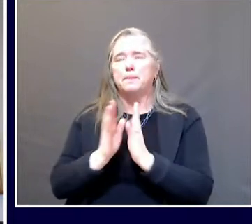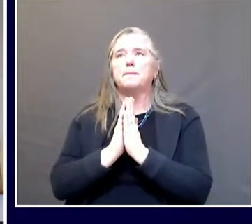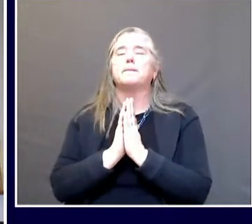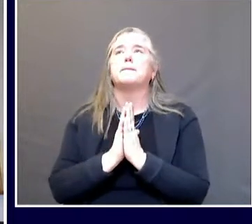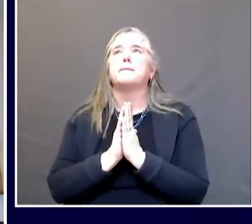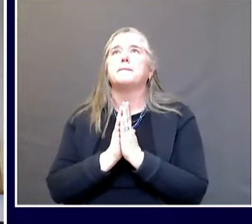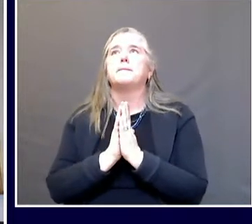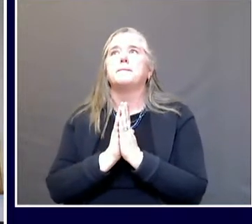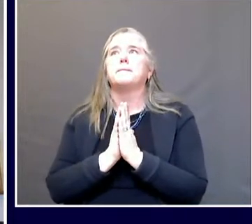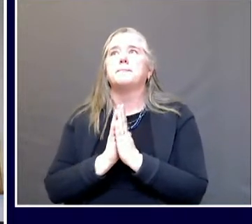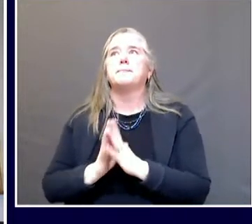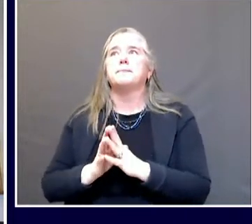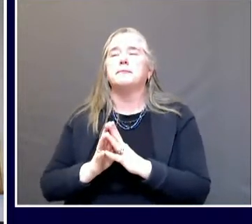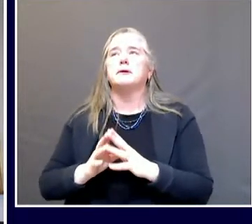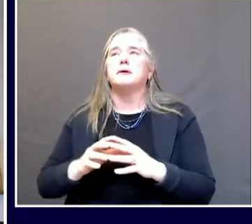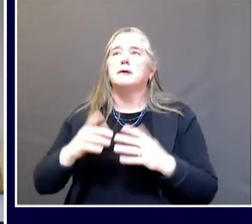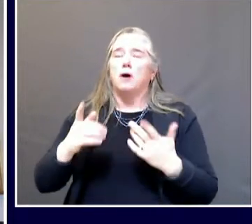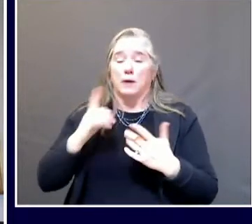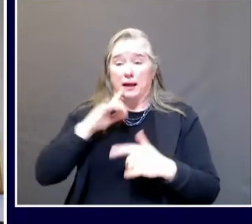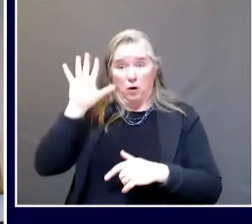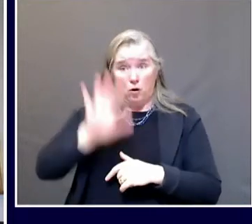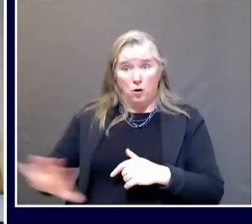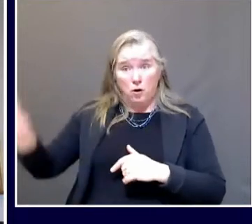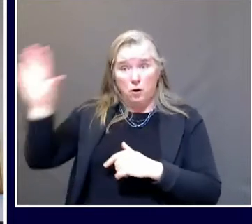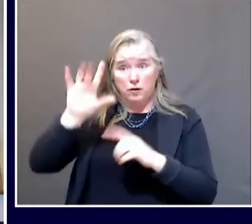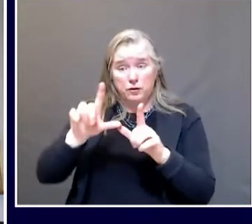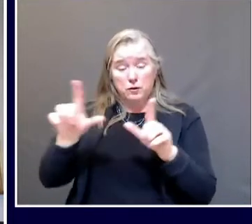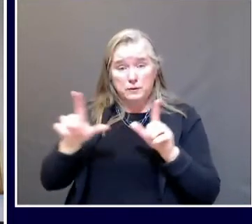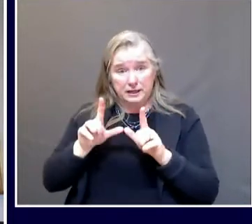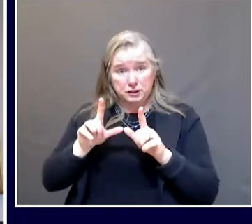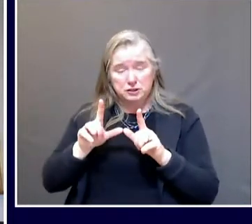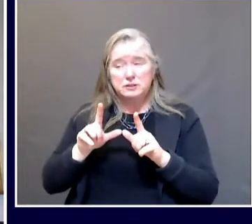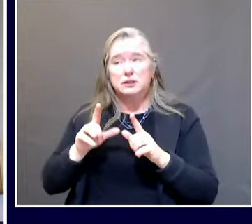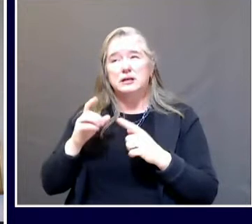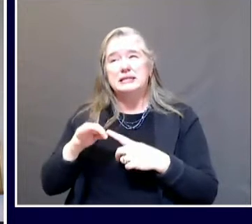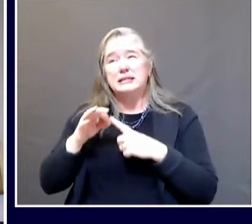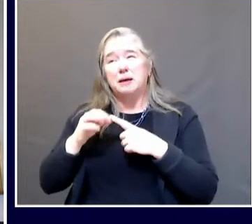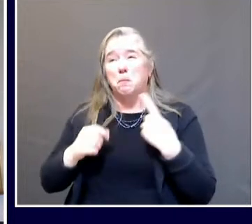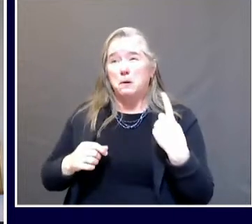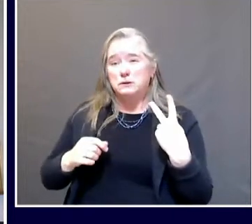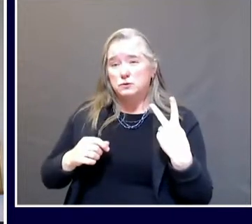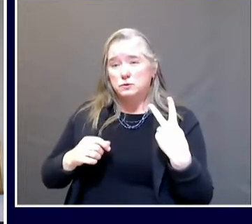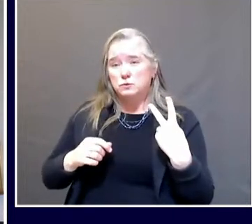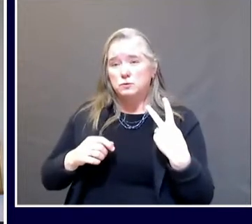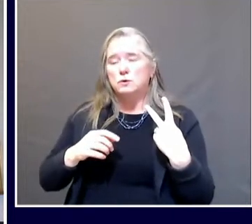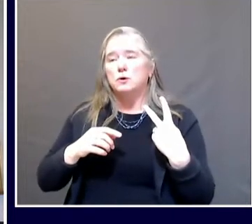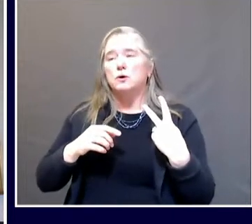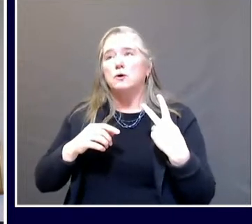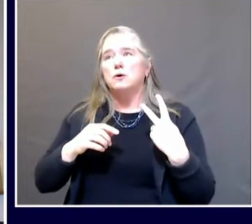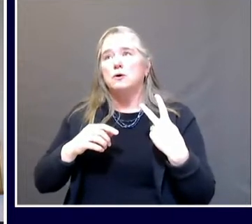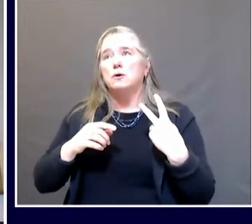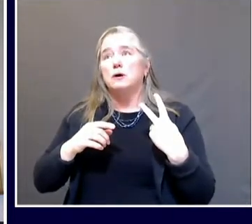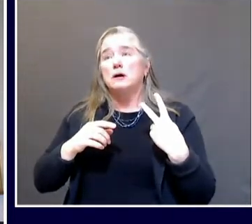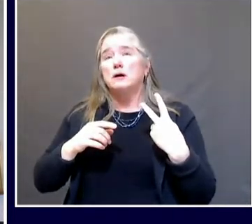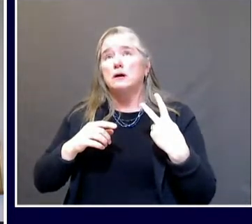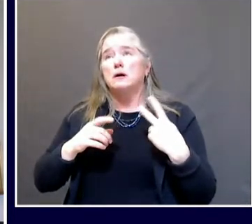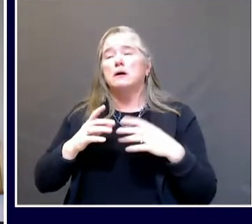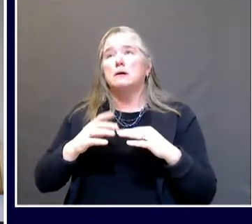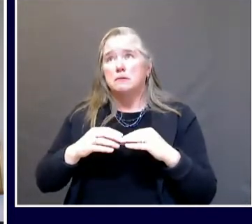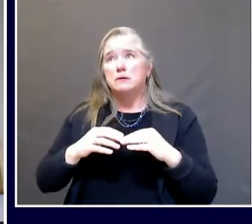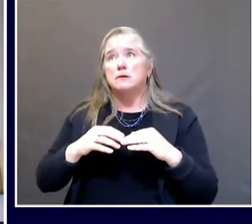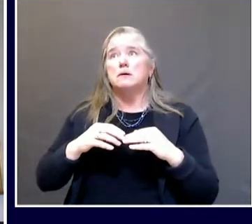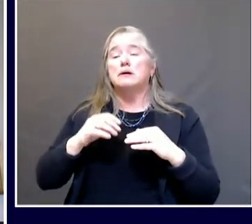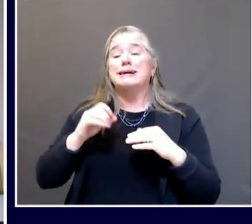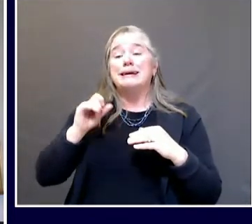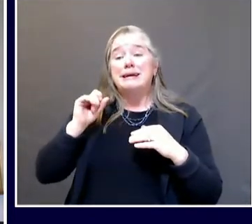one location, maybe two locations, every single site that's getting vaccine could have done more if we had had